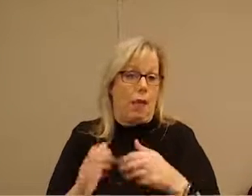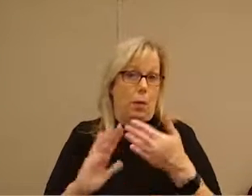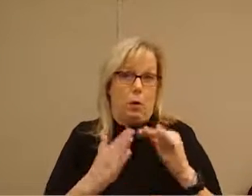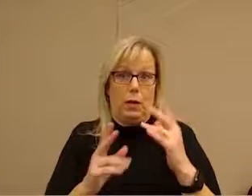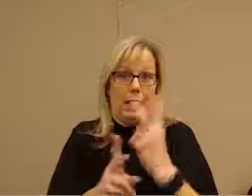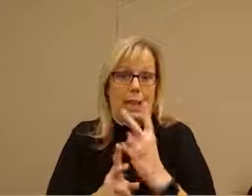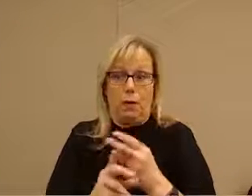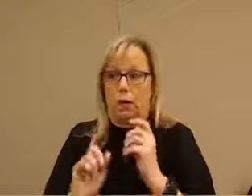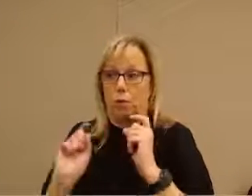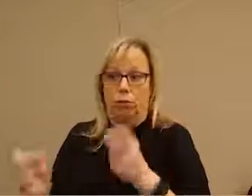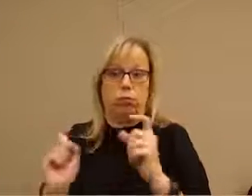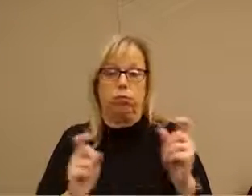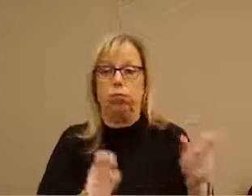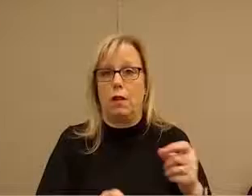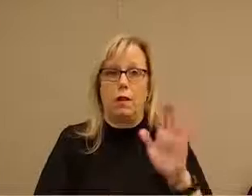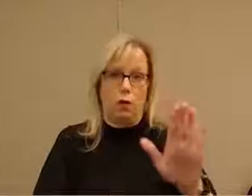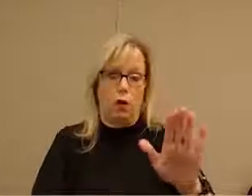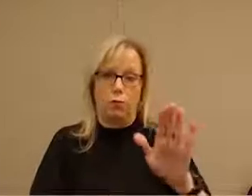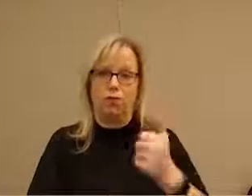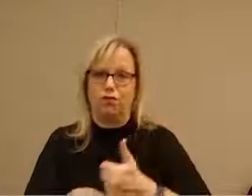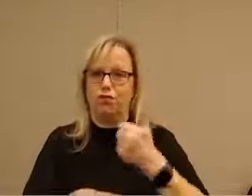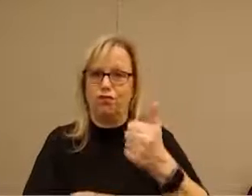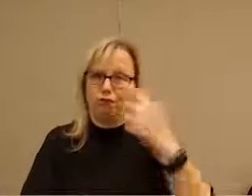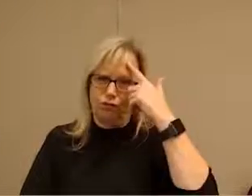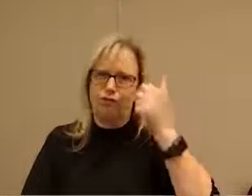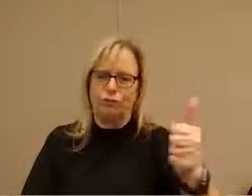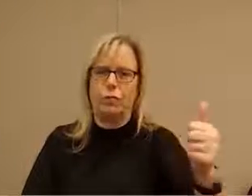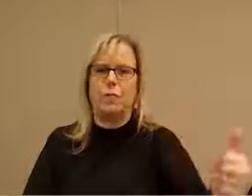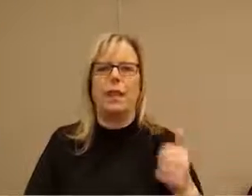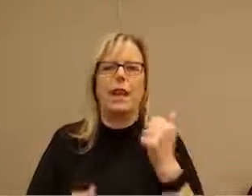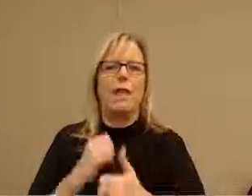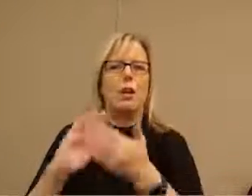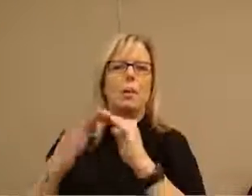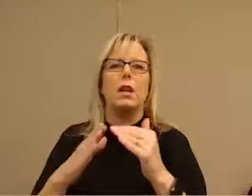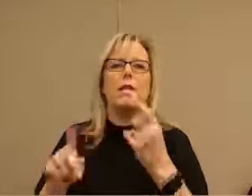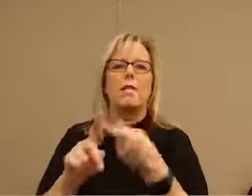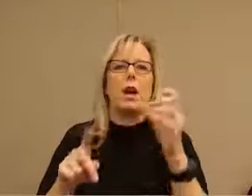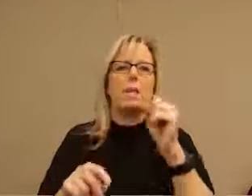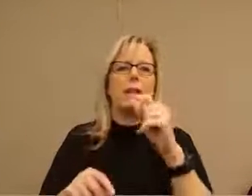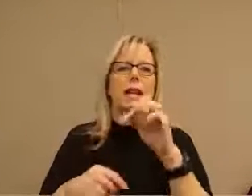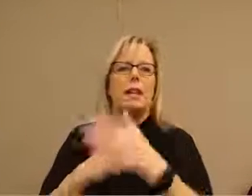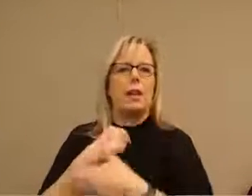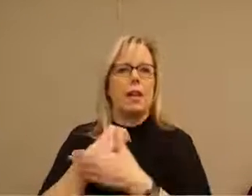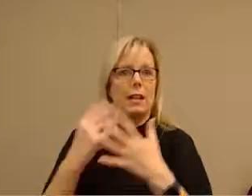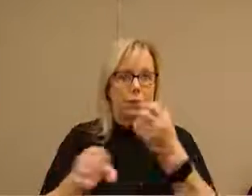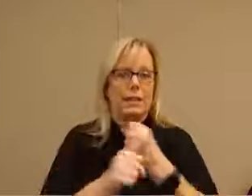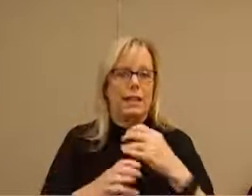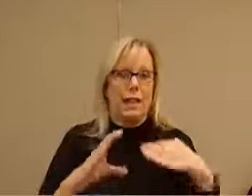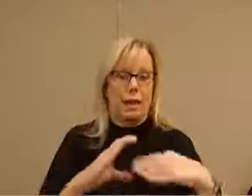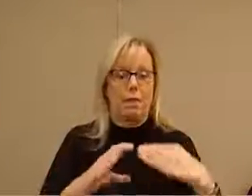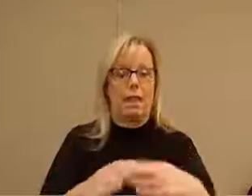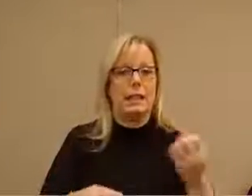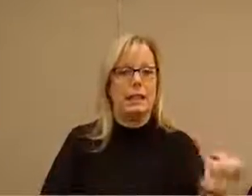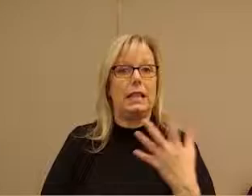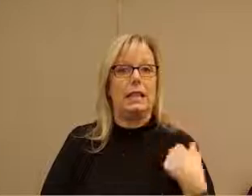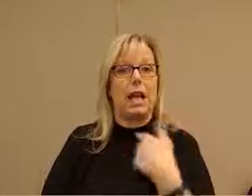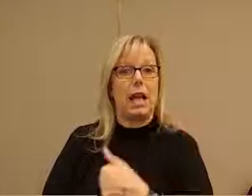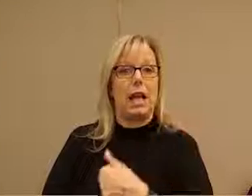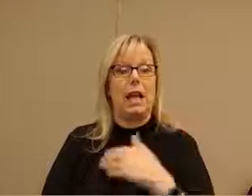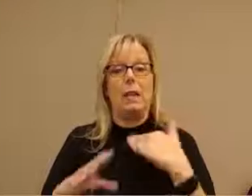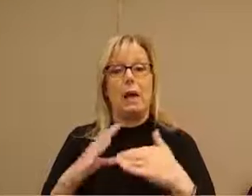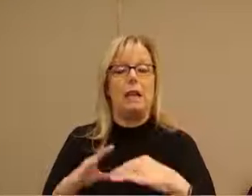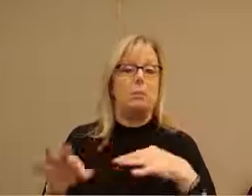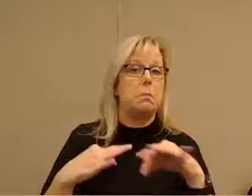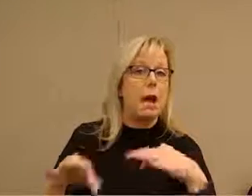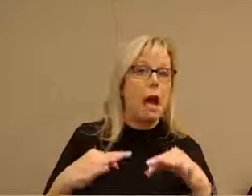them distributed will be up to them. and every community in St. Clair County received an email Yes. saying, send us an email